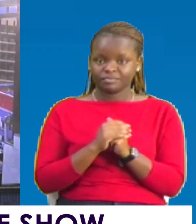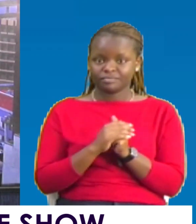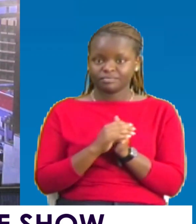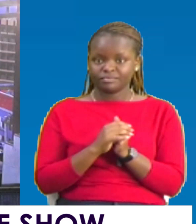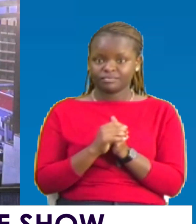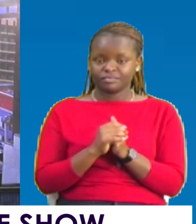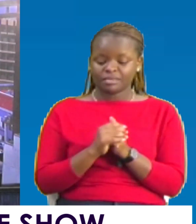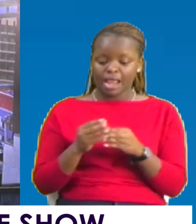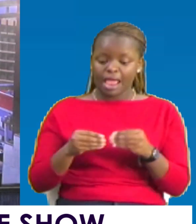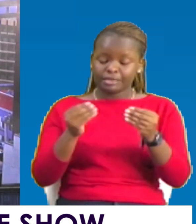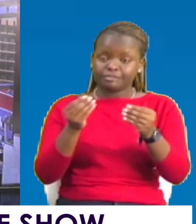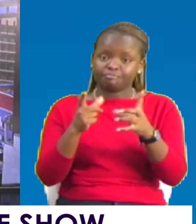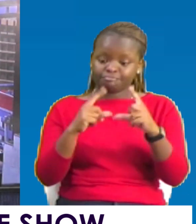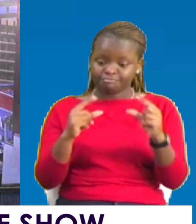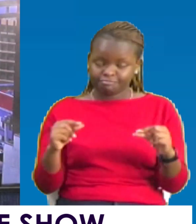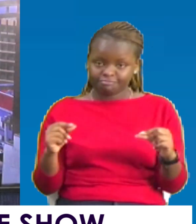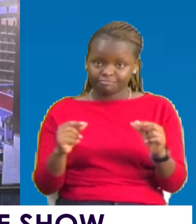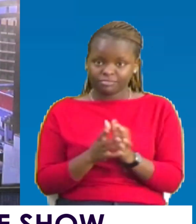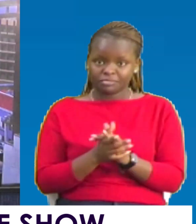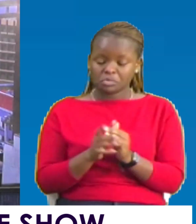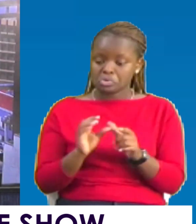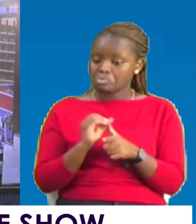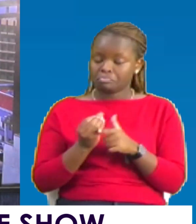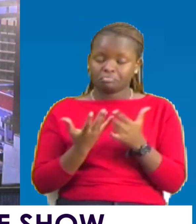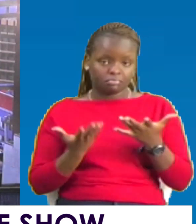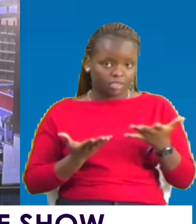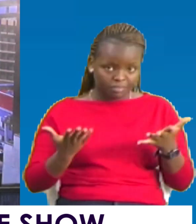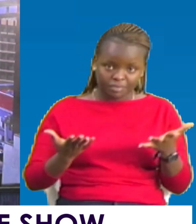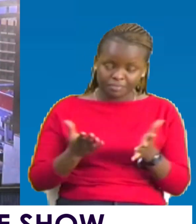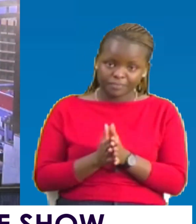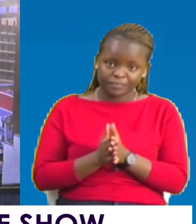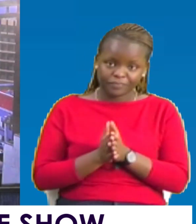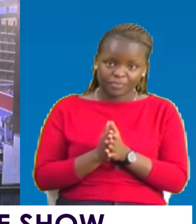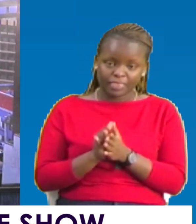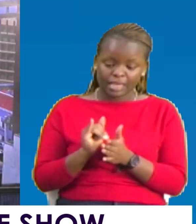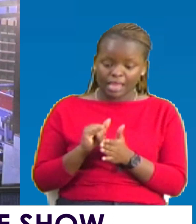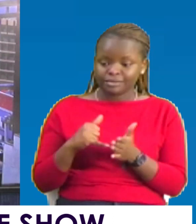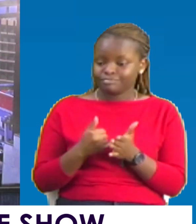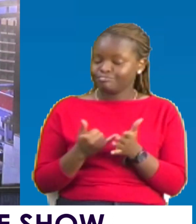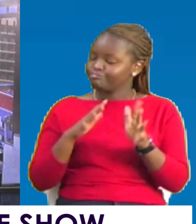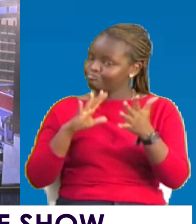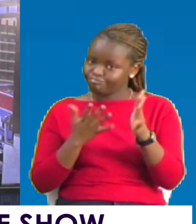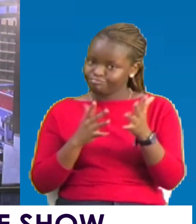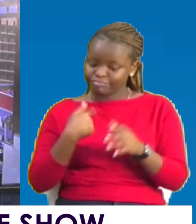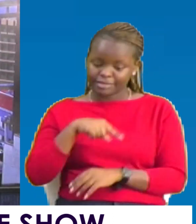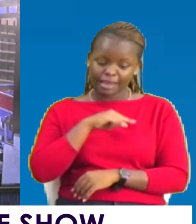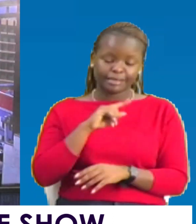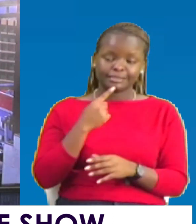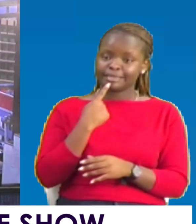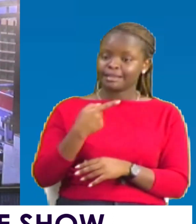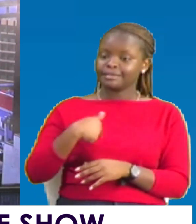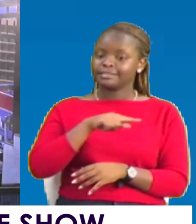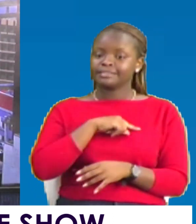011-98-0384. Give us a text, or maybe you can just congratulate us or tell us something